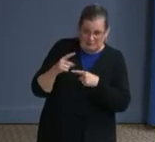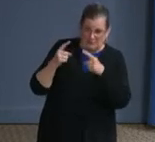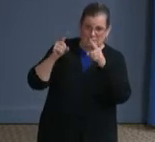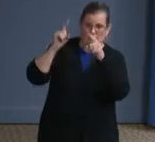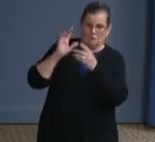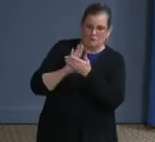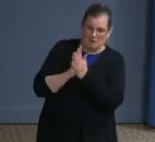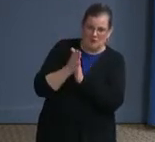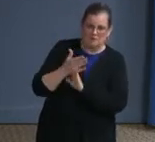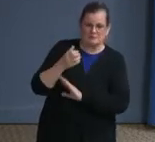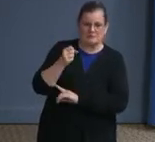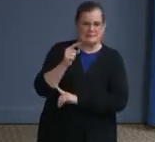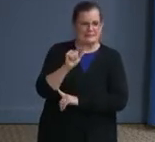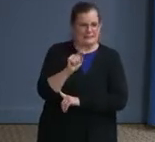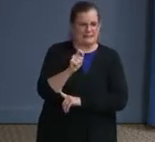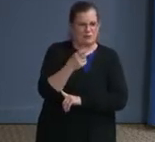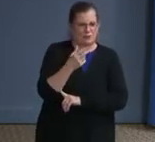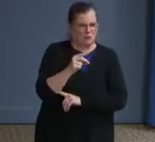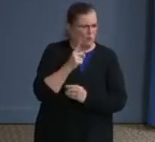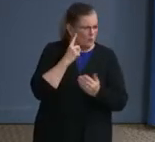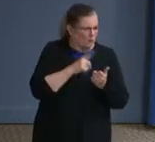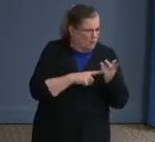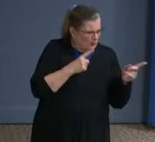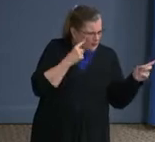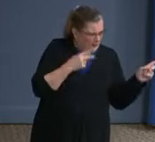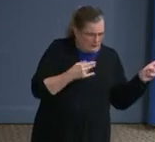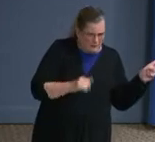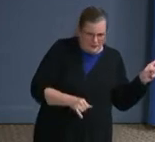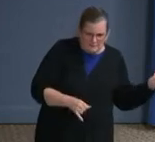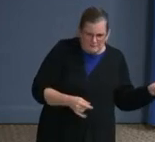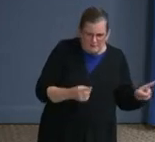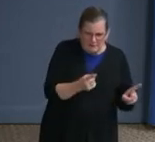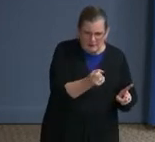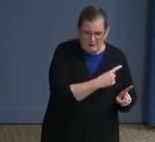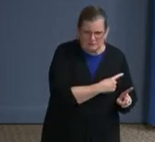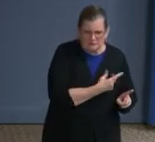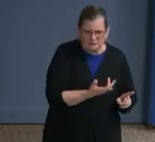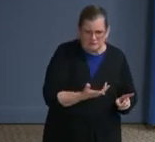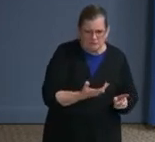the national election, and of course, what it means